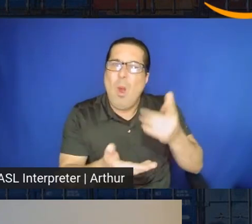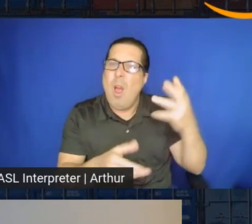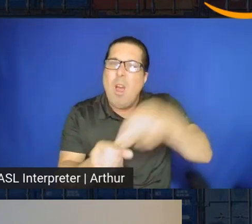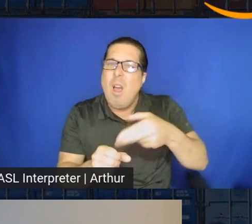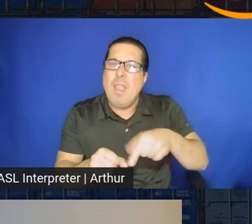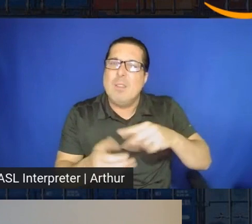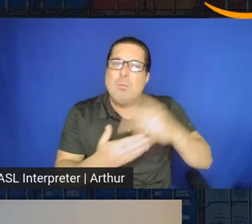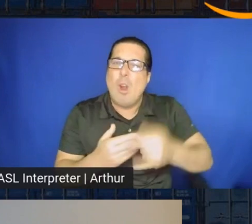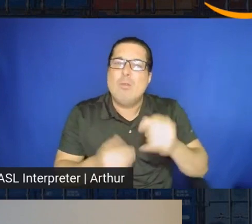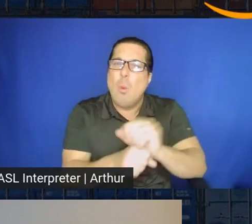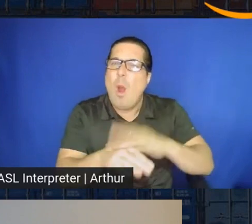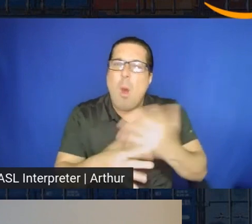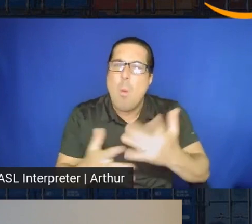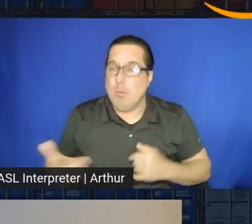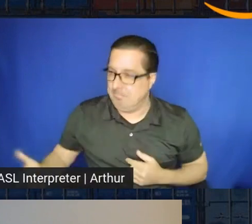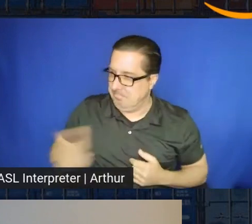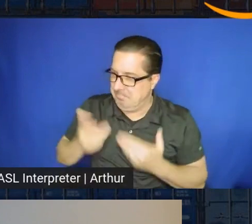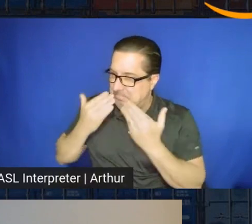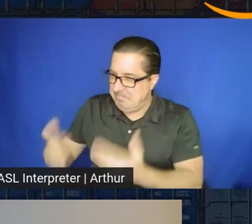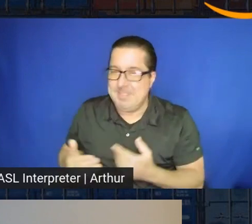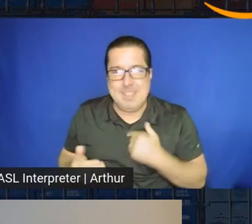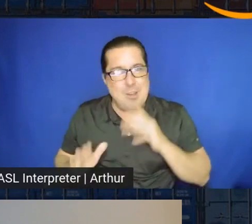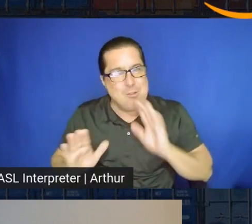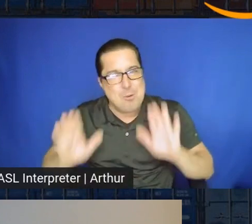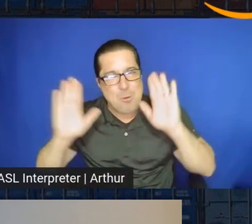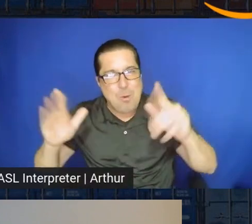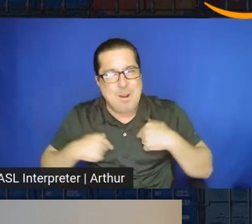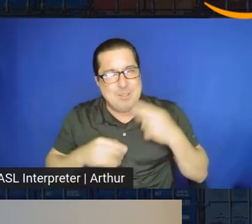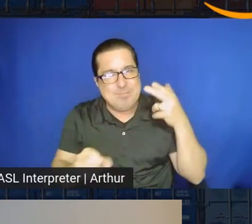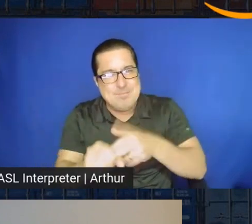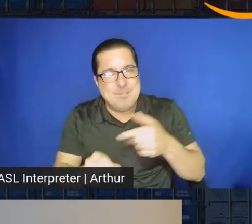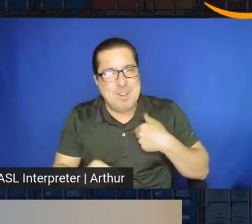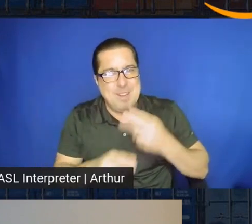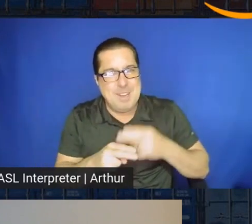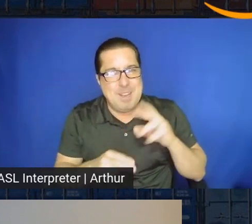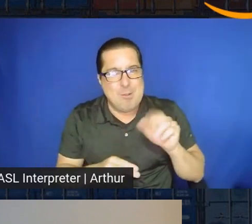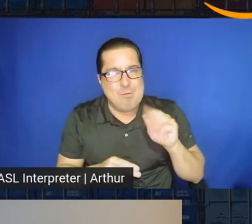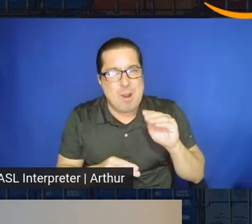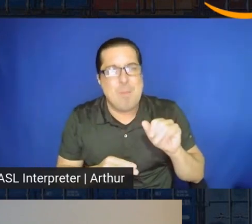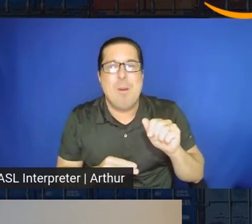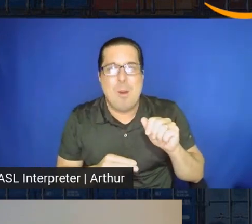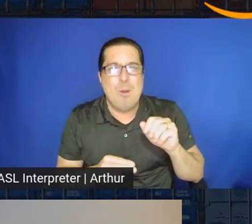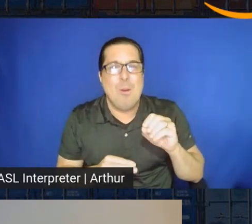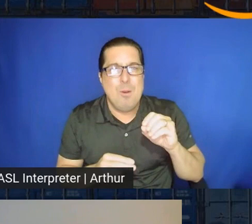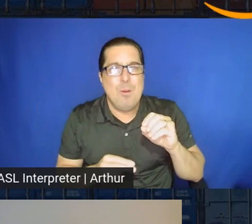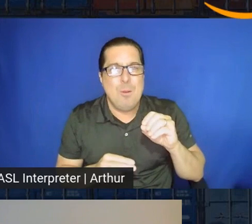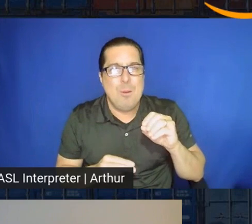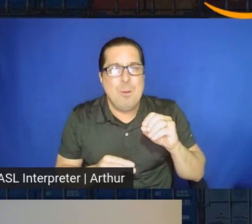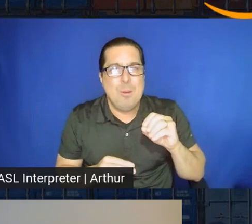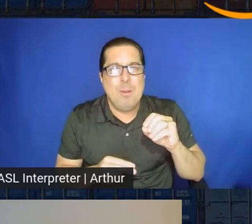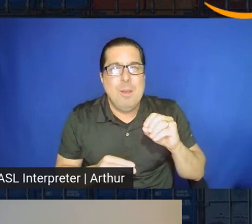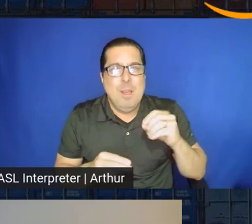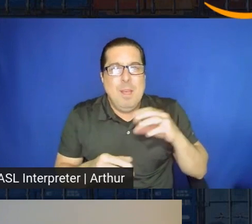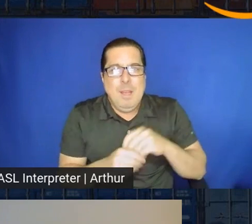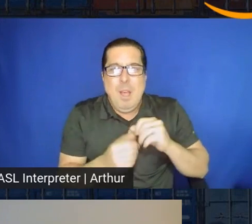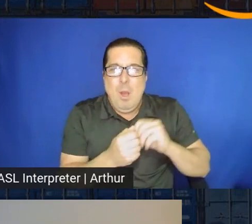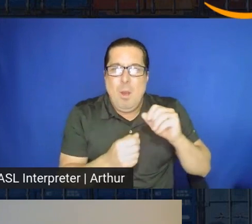on? Thanks, Sai. It's great to be here. Hi, all. I'm Rama Ponduswamy. I run go-to-market for EKS